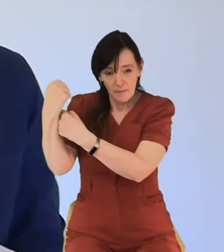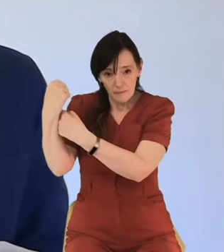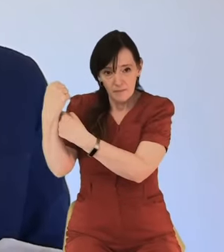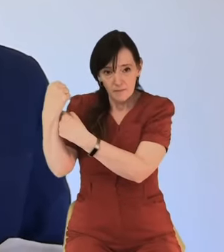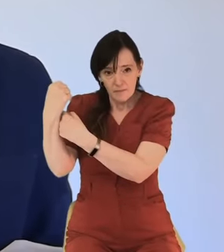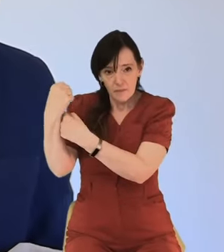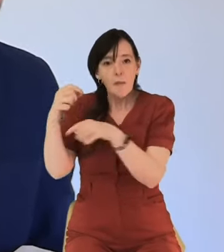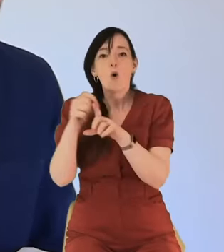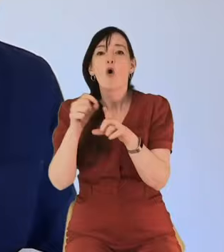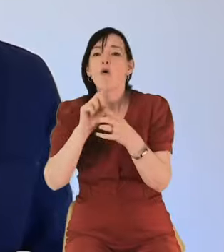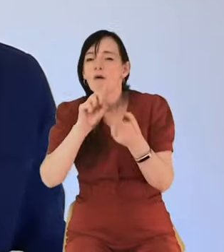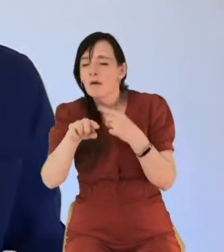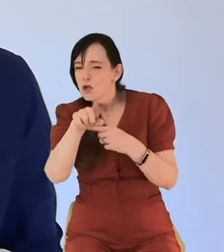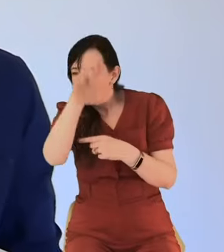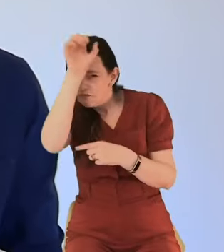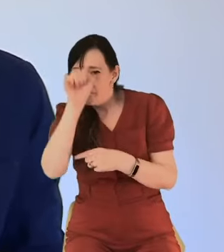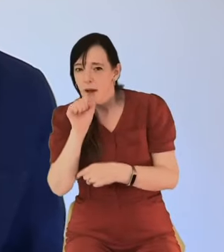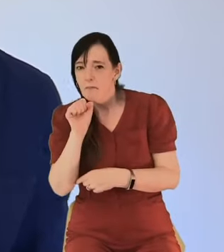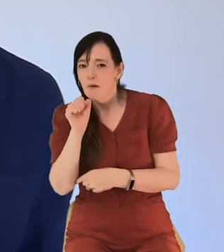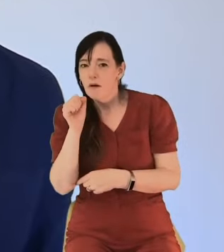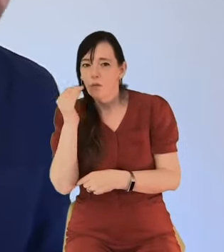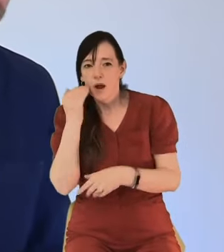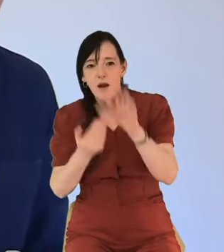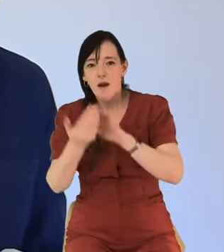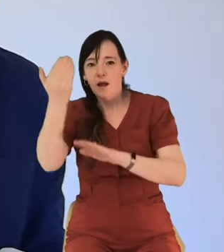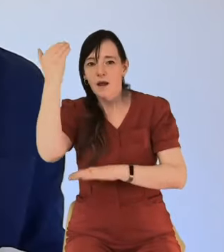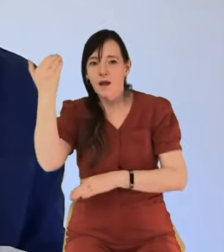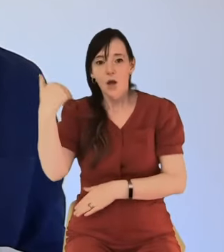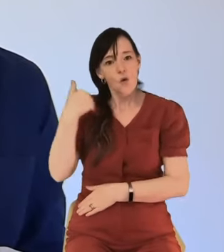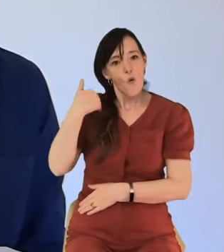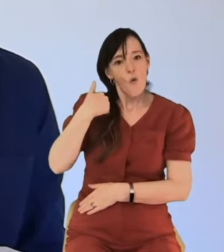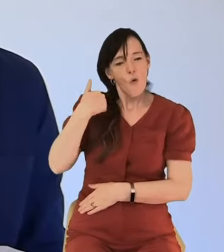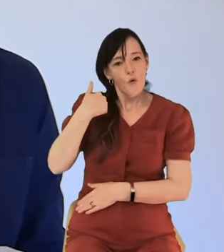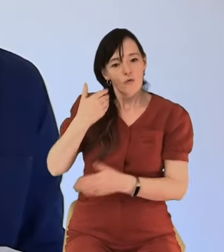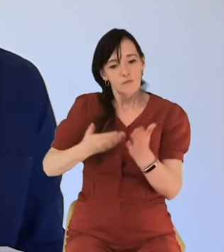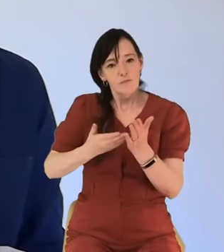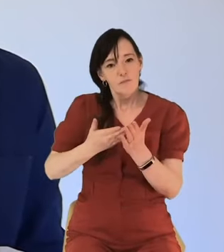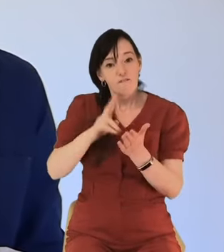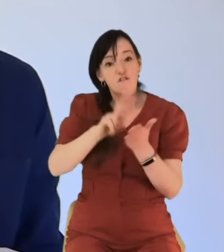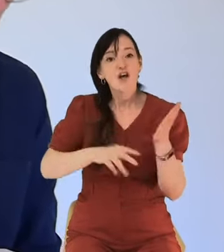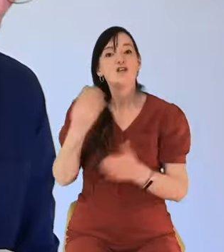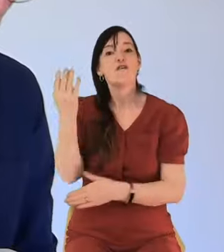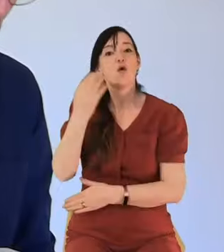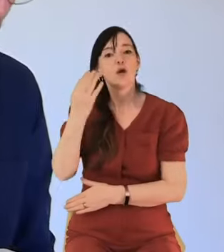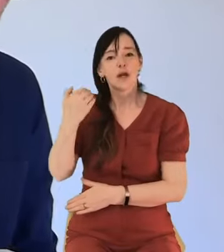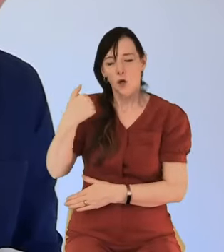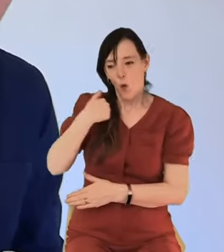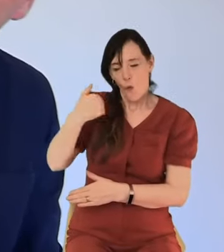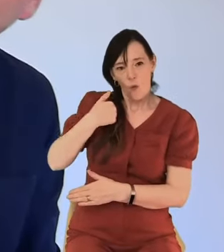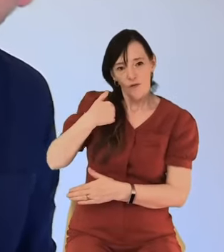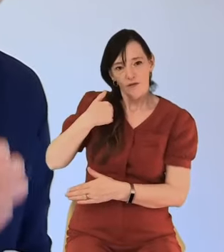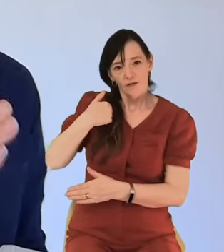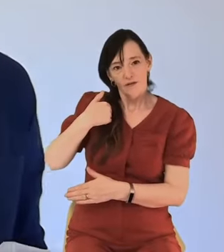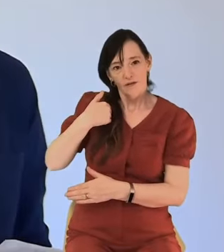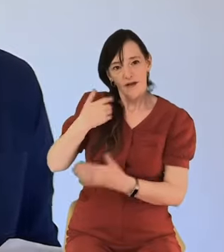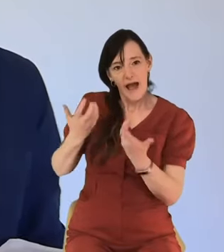remember? Don't you remember when he called you through our gospel? Verse 14, he called you to this